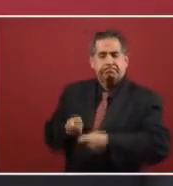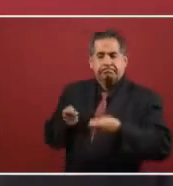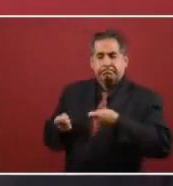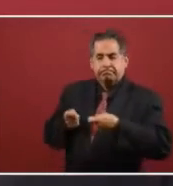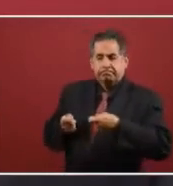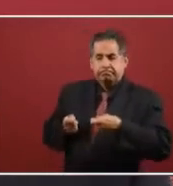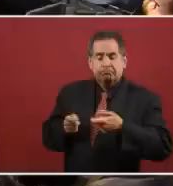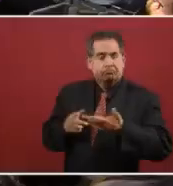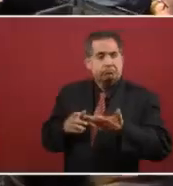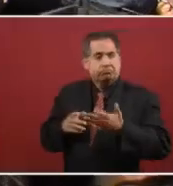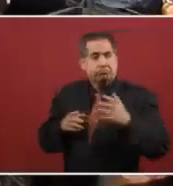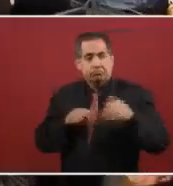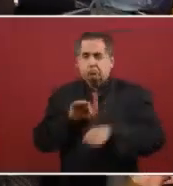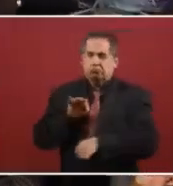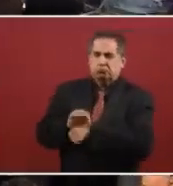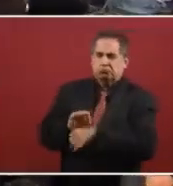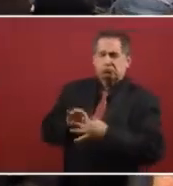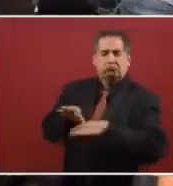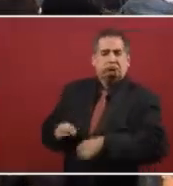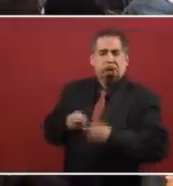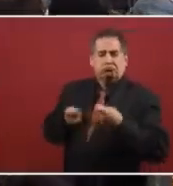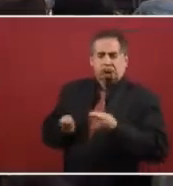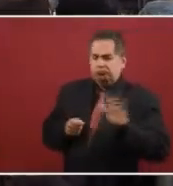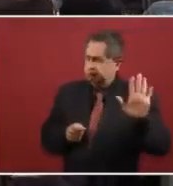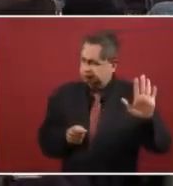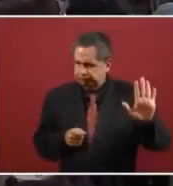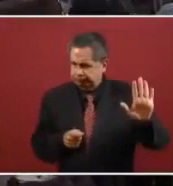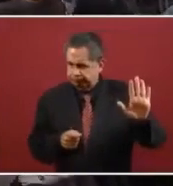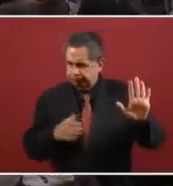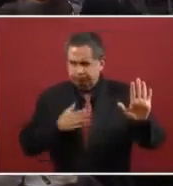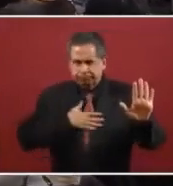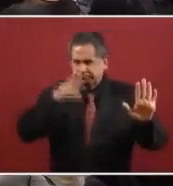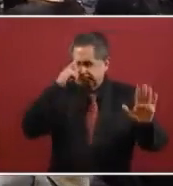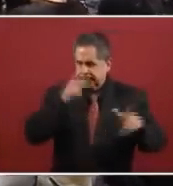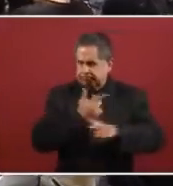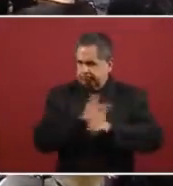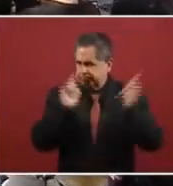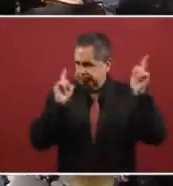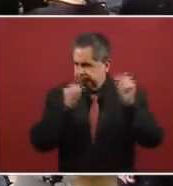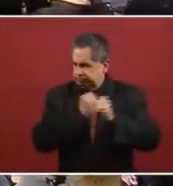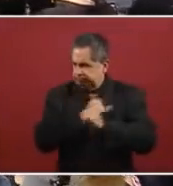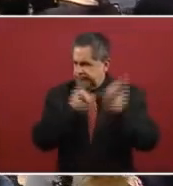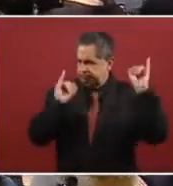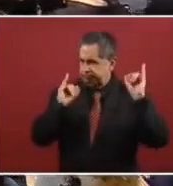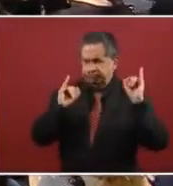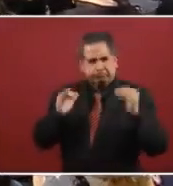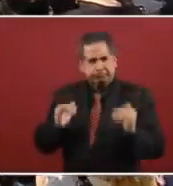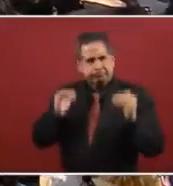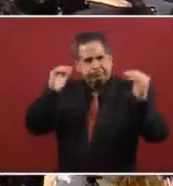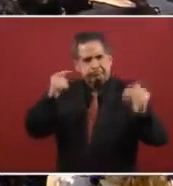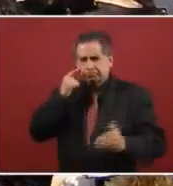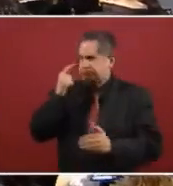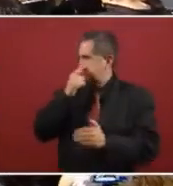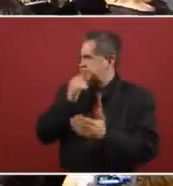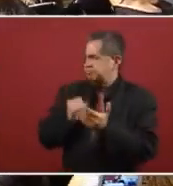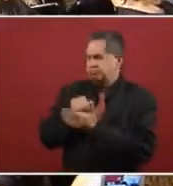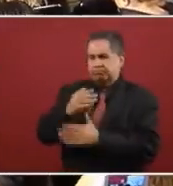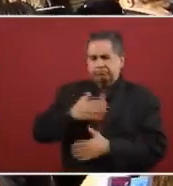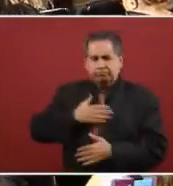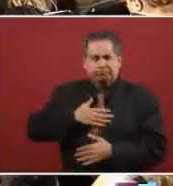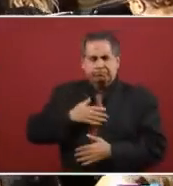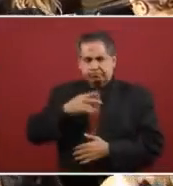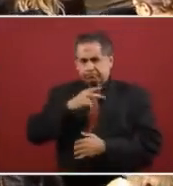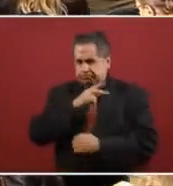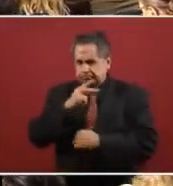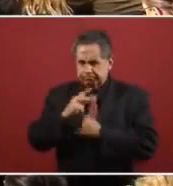como un protectorado. like a protector. México es un país libre, Mexico is a independiente, country soberano. free and sovereign